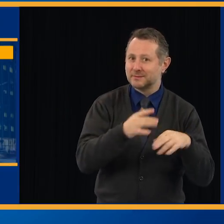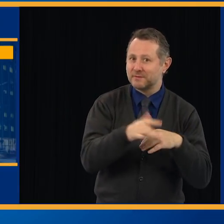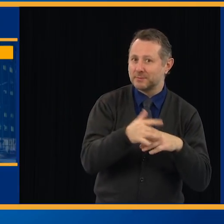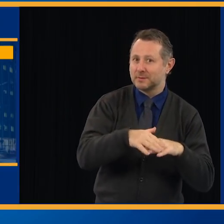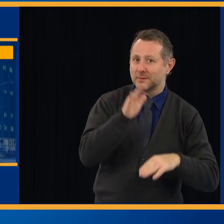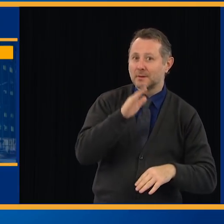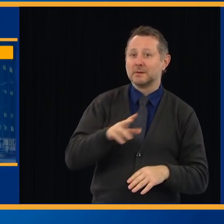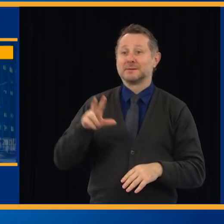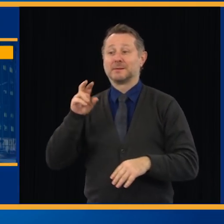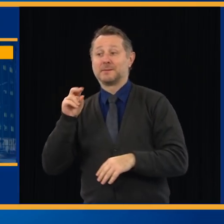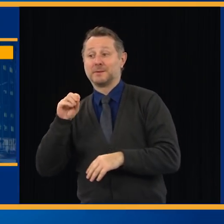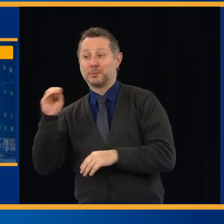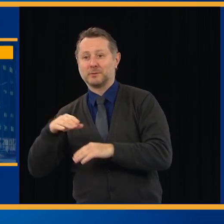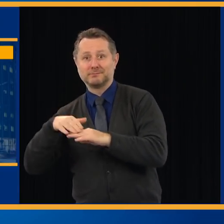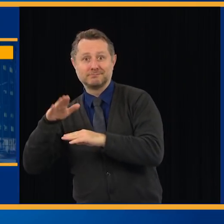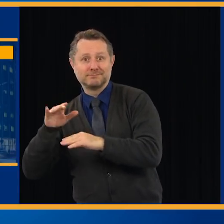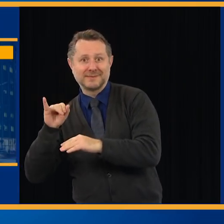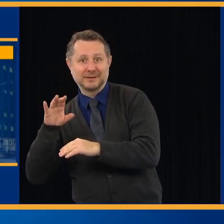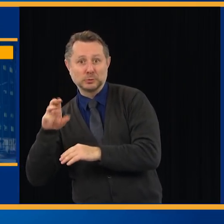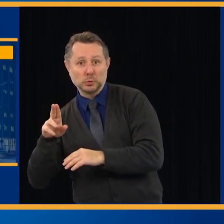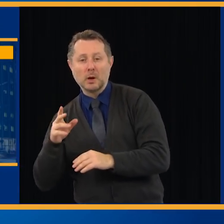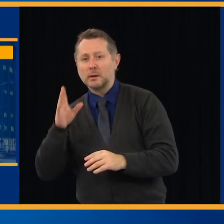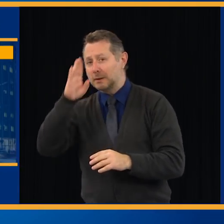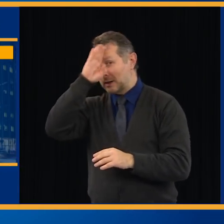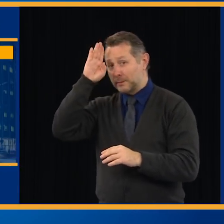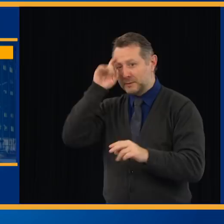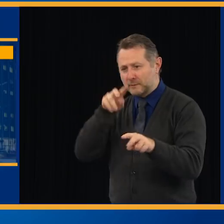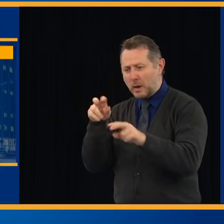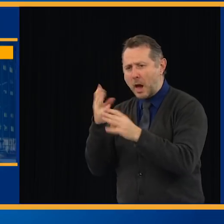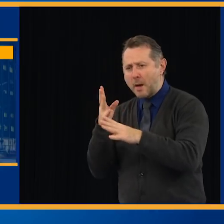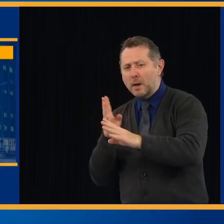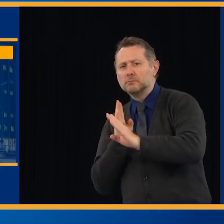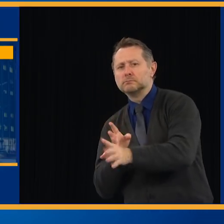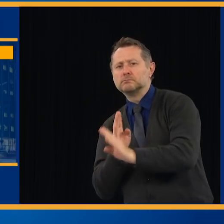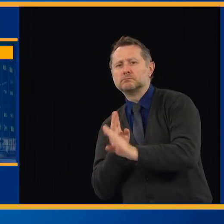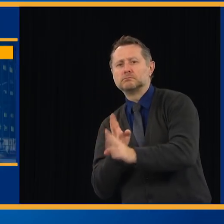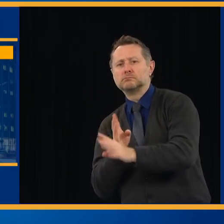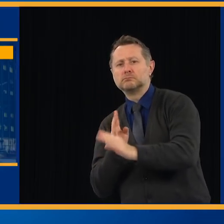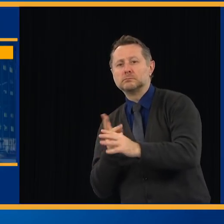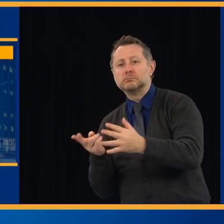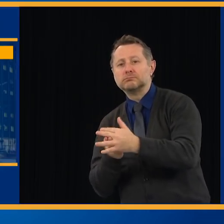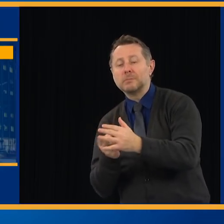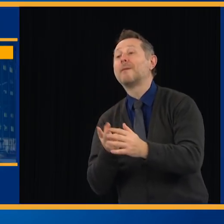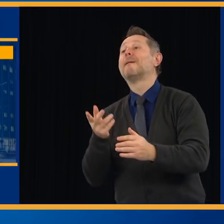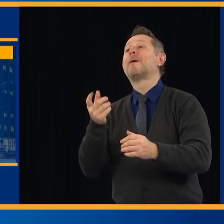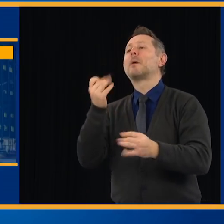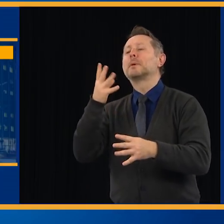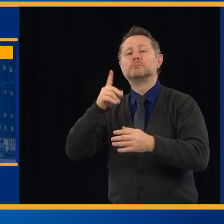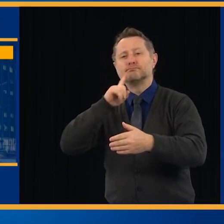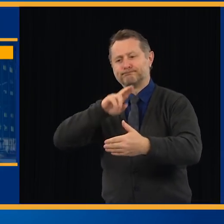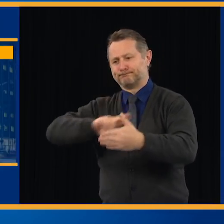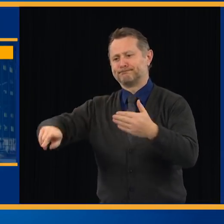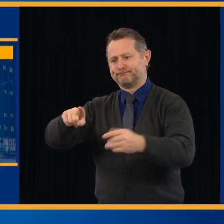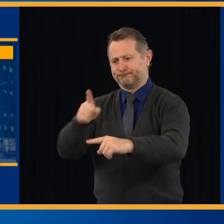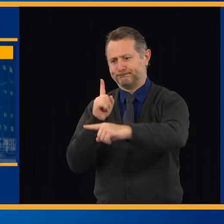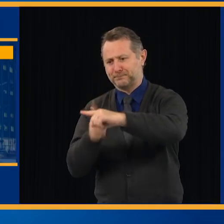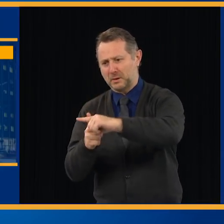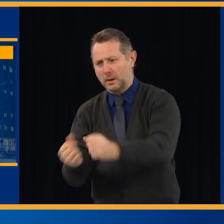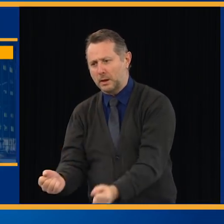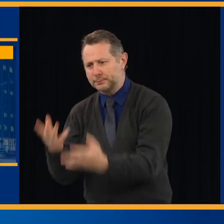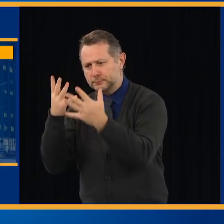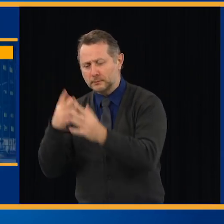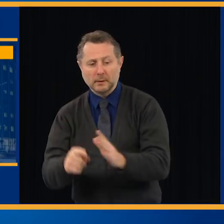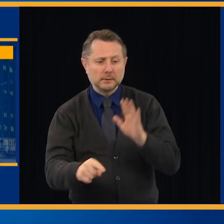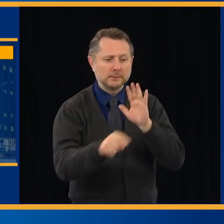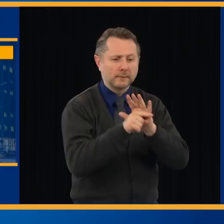rate and the diagnostic testing rate, how many are positive, how many are negative, which we'll take on a